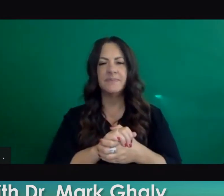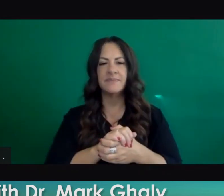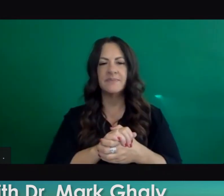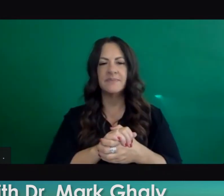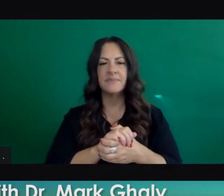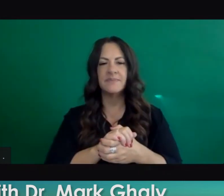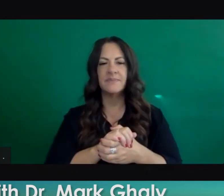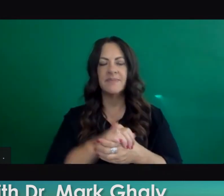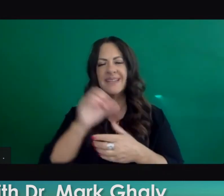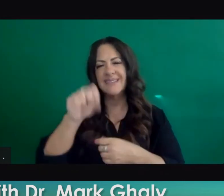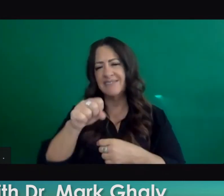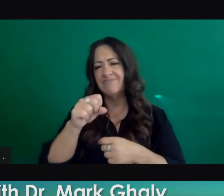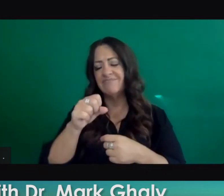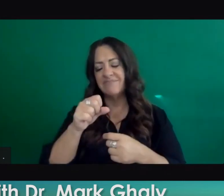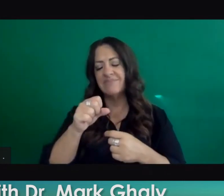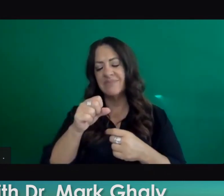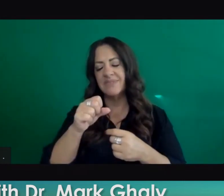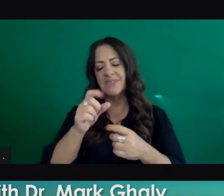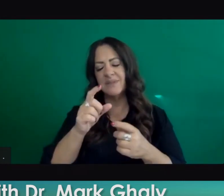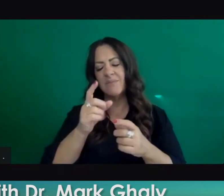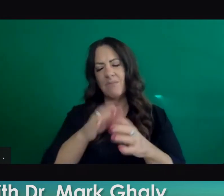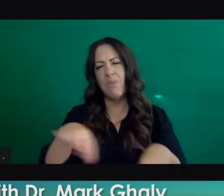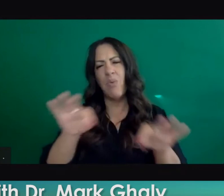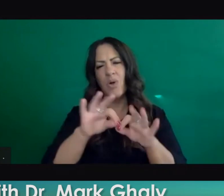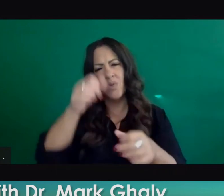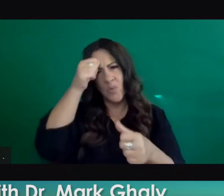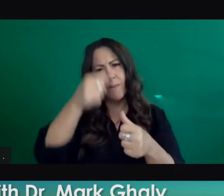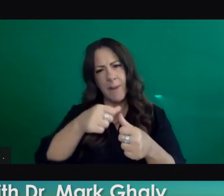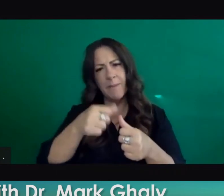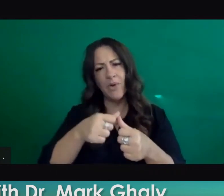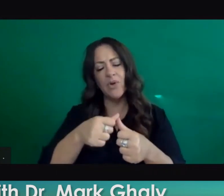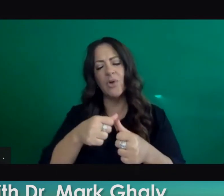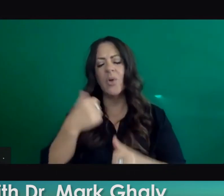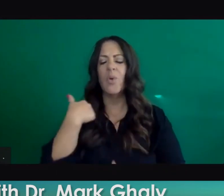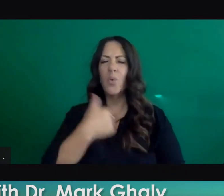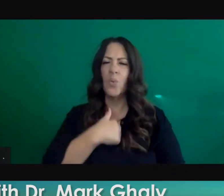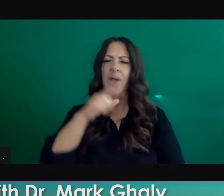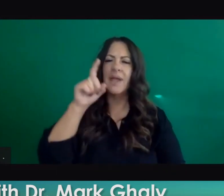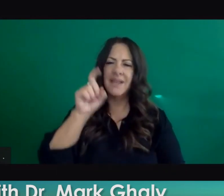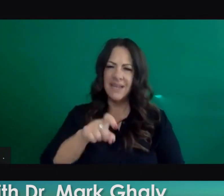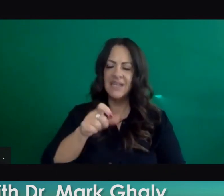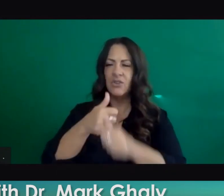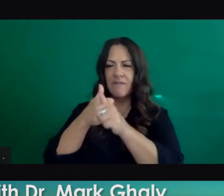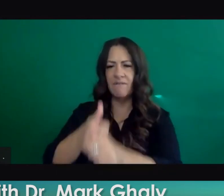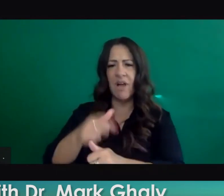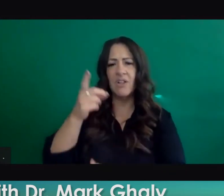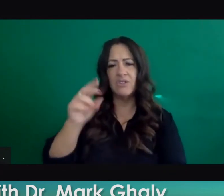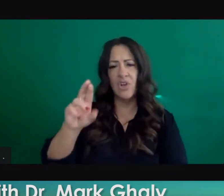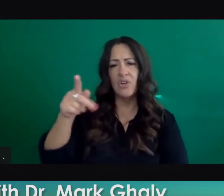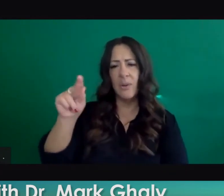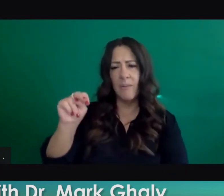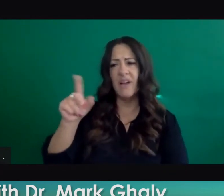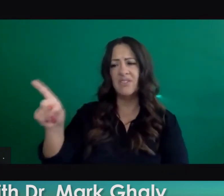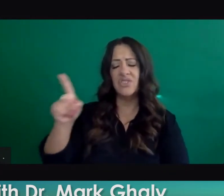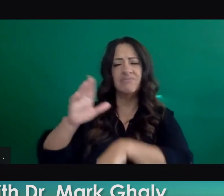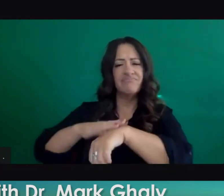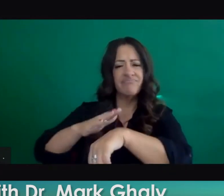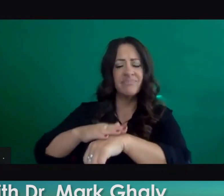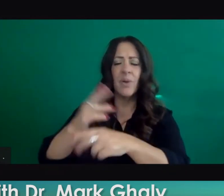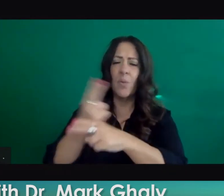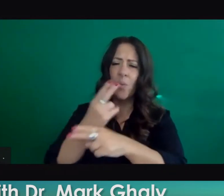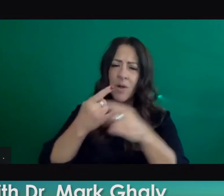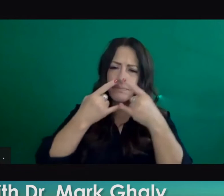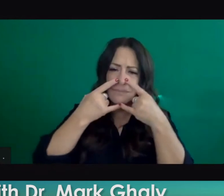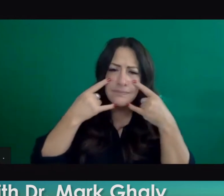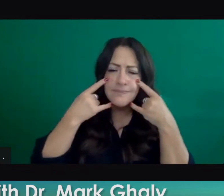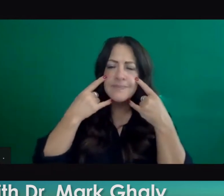remember, especially now, to do that, to do what Dr. Bond described, to wear your mask, stay